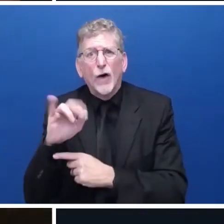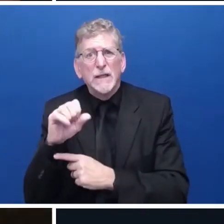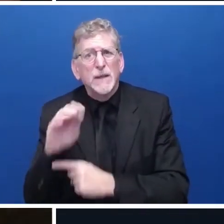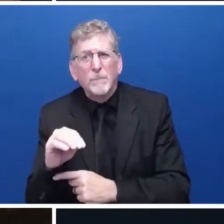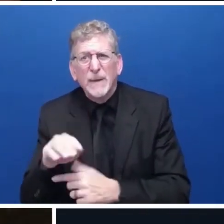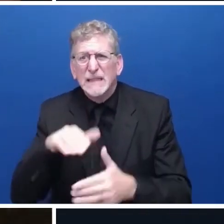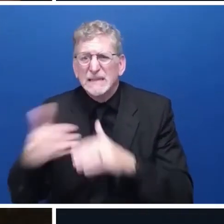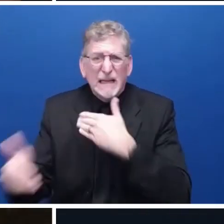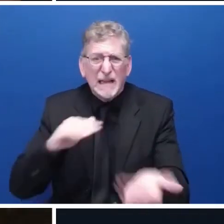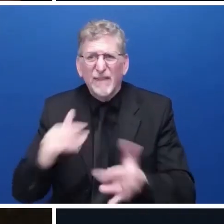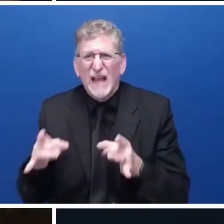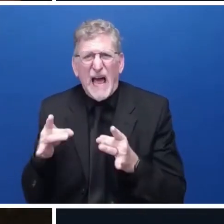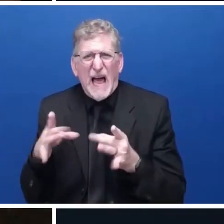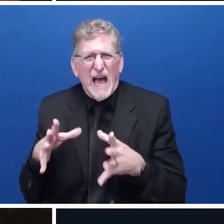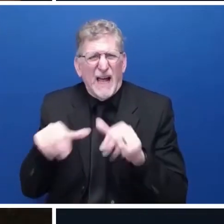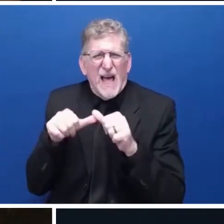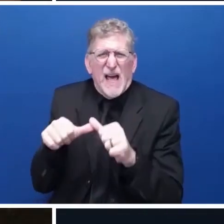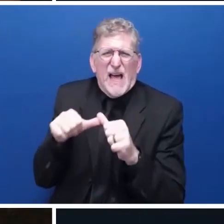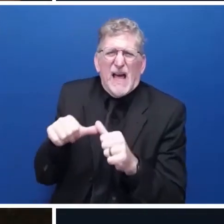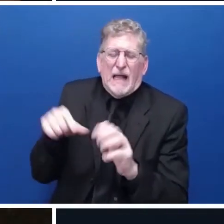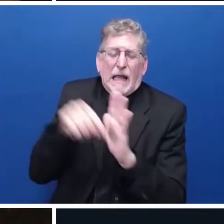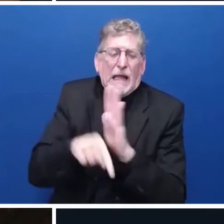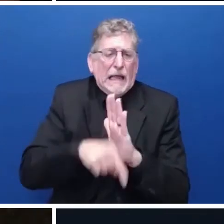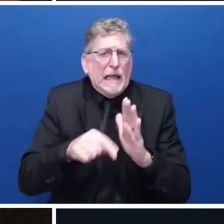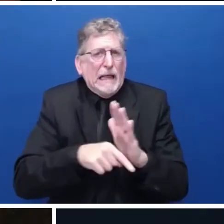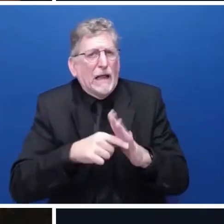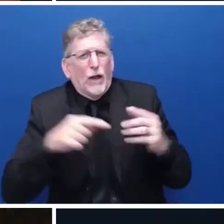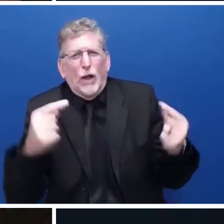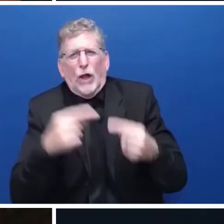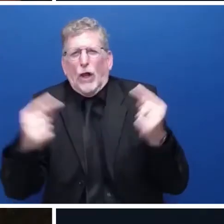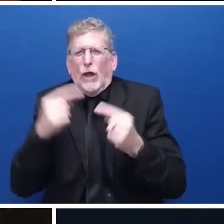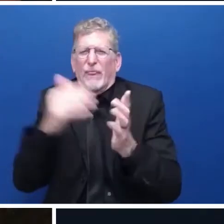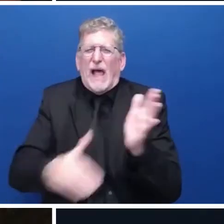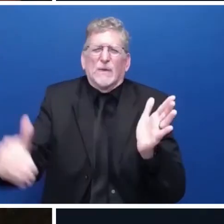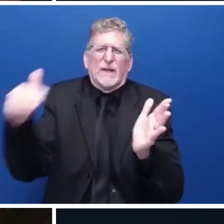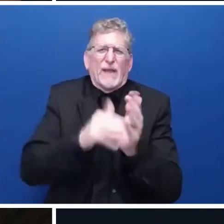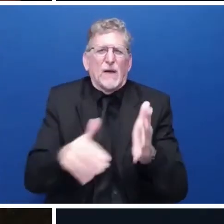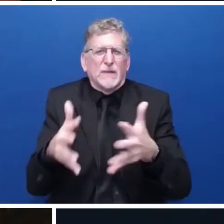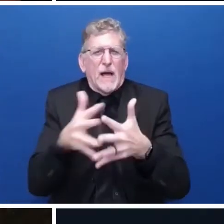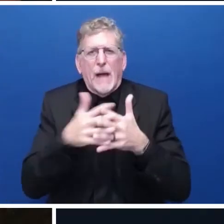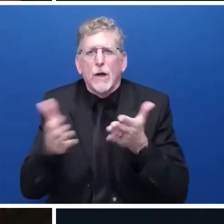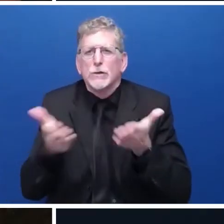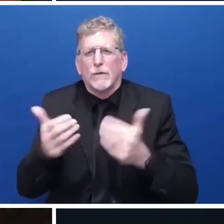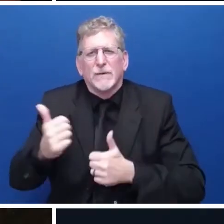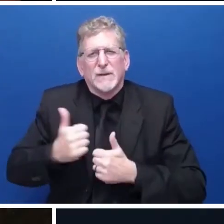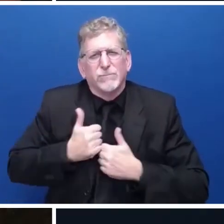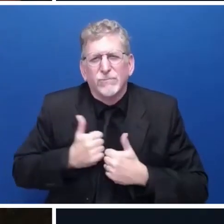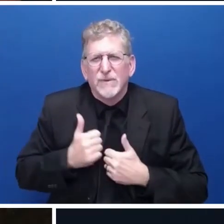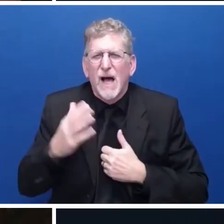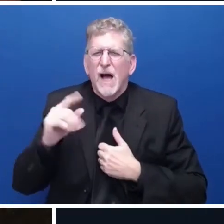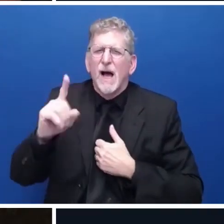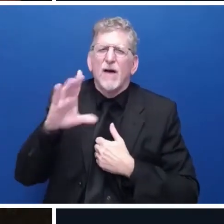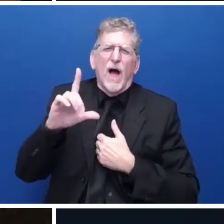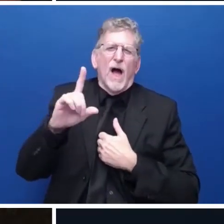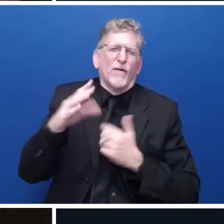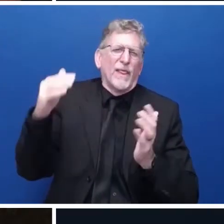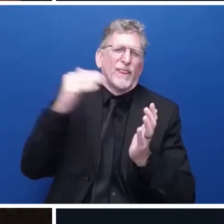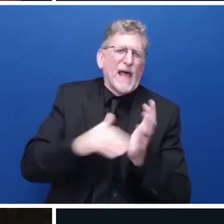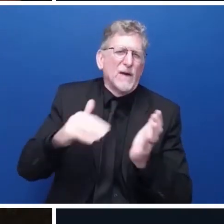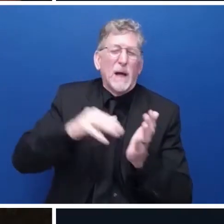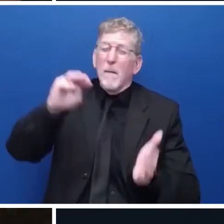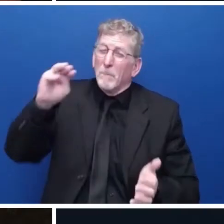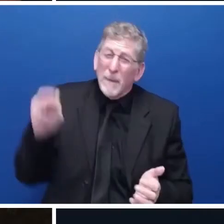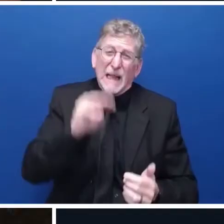members and hundreds of thousands and even millions of people with what's called roadside bombs. They were